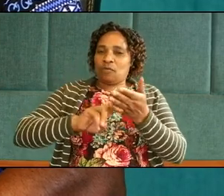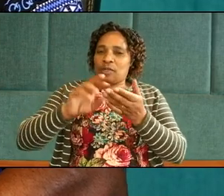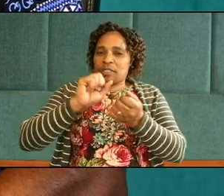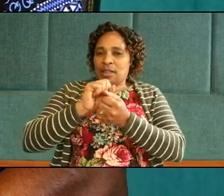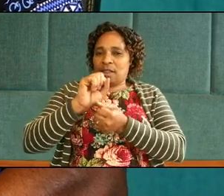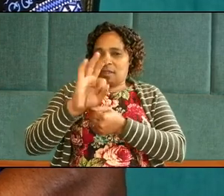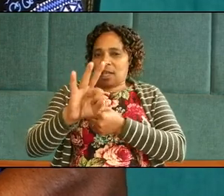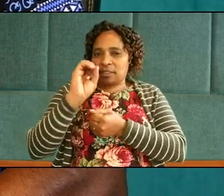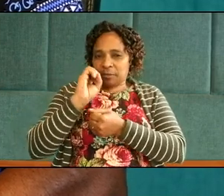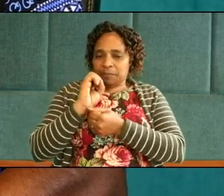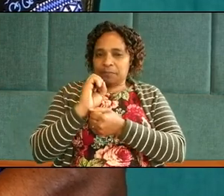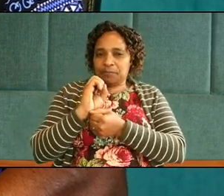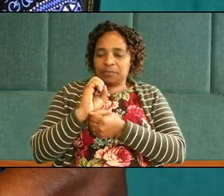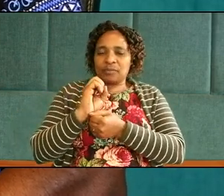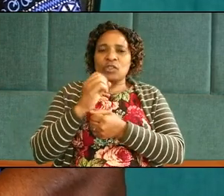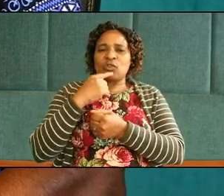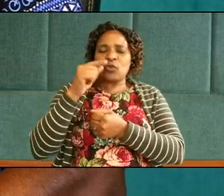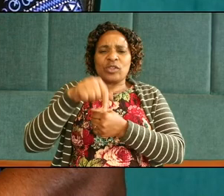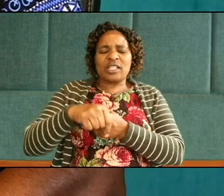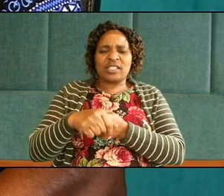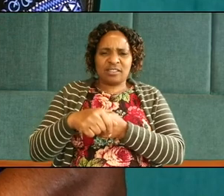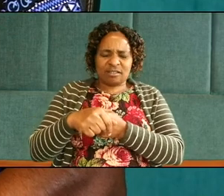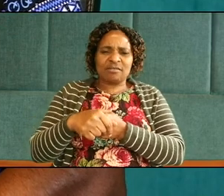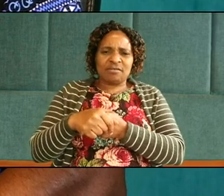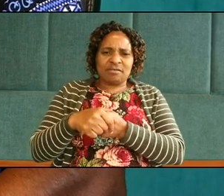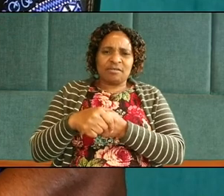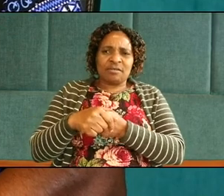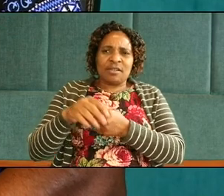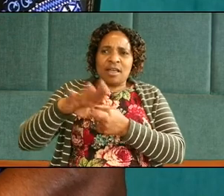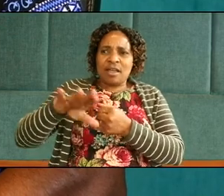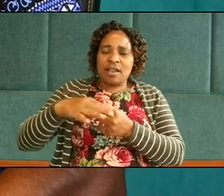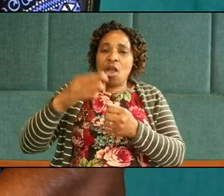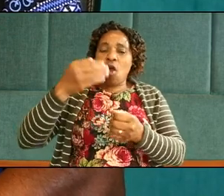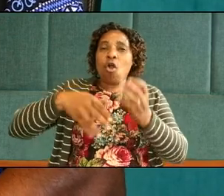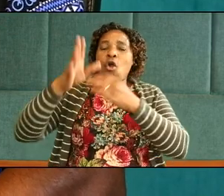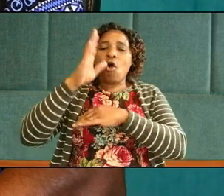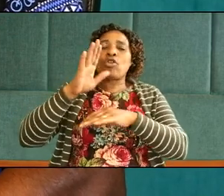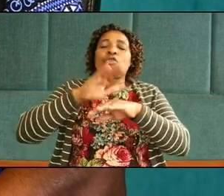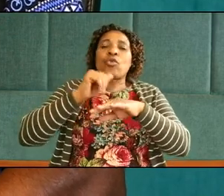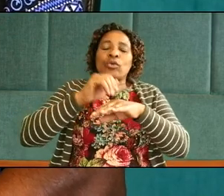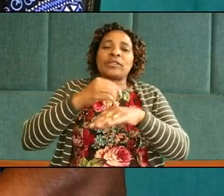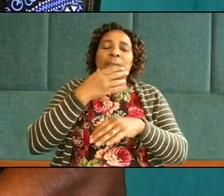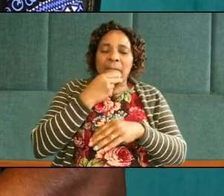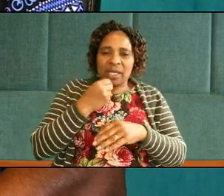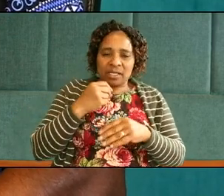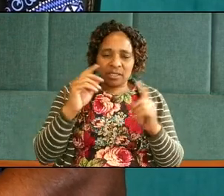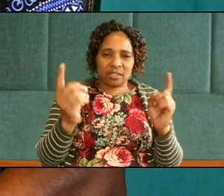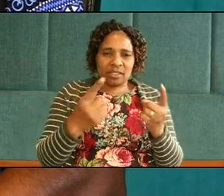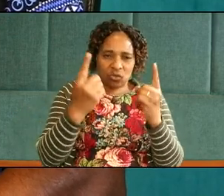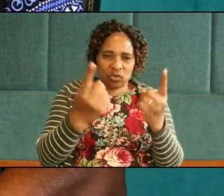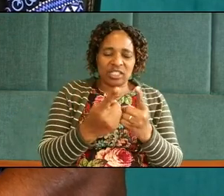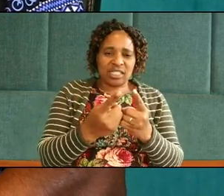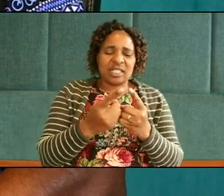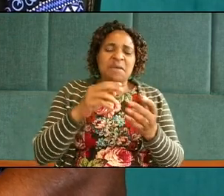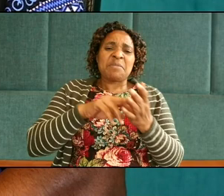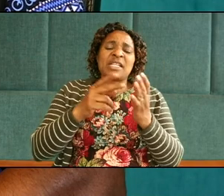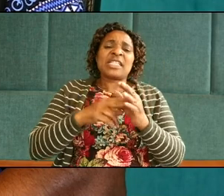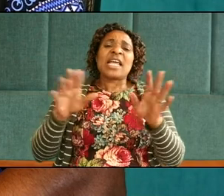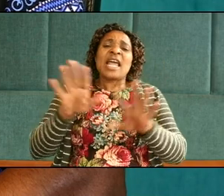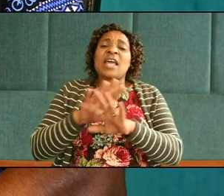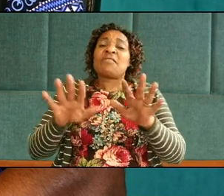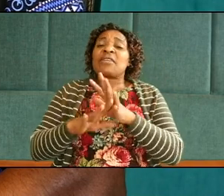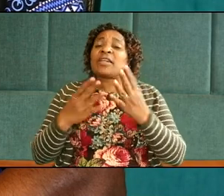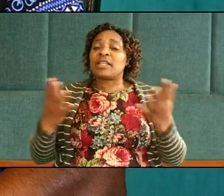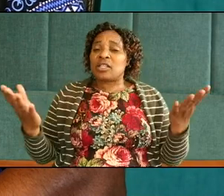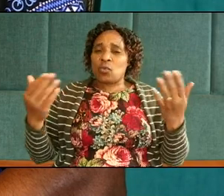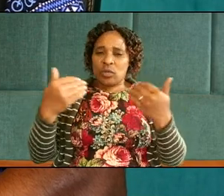30. So in this flashlight, God calls men his stewards. That means everything that we